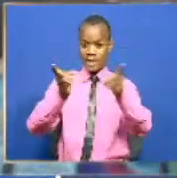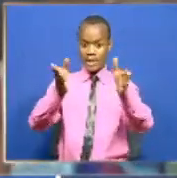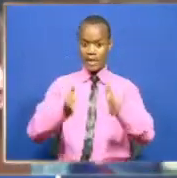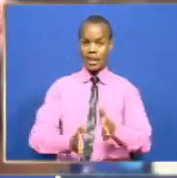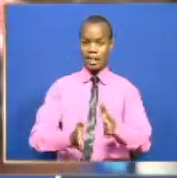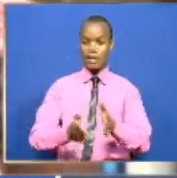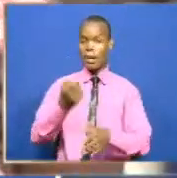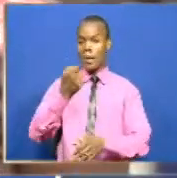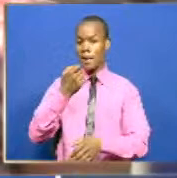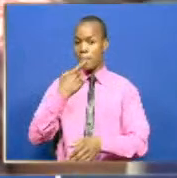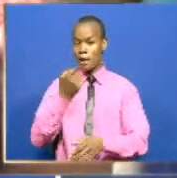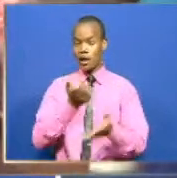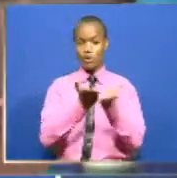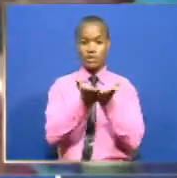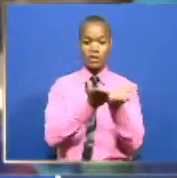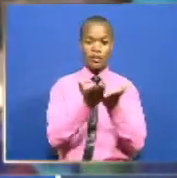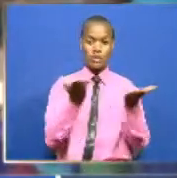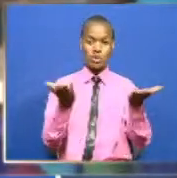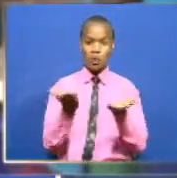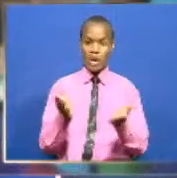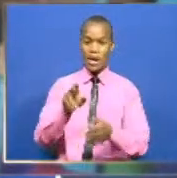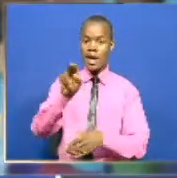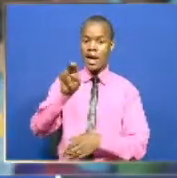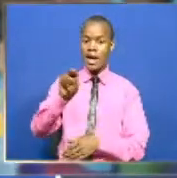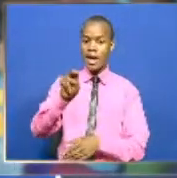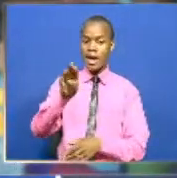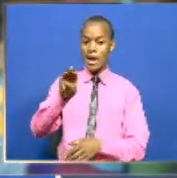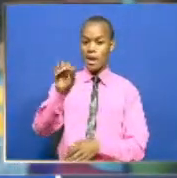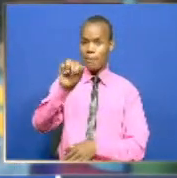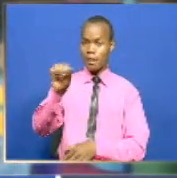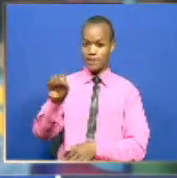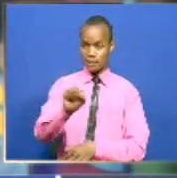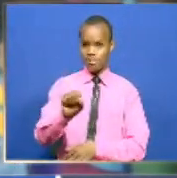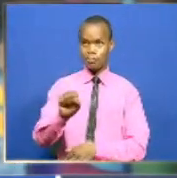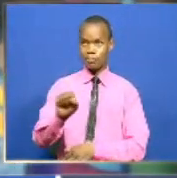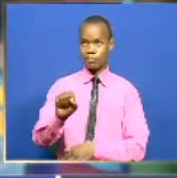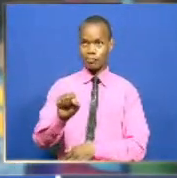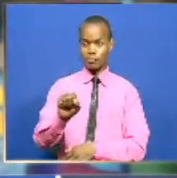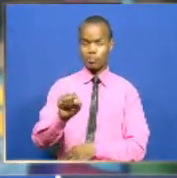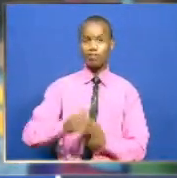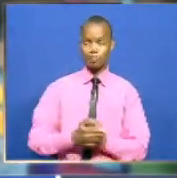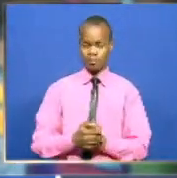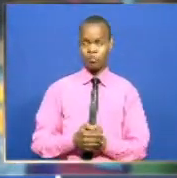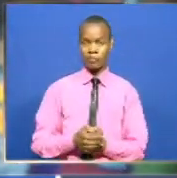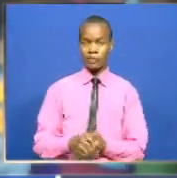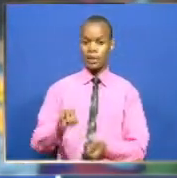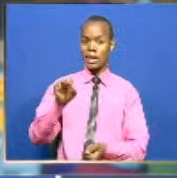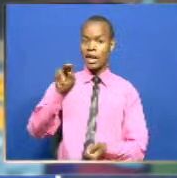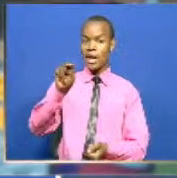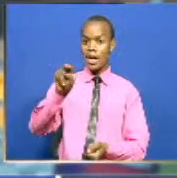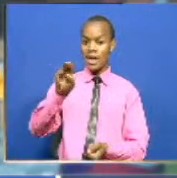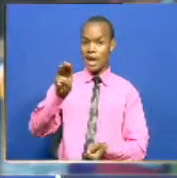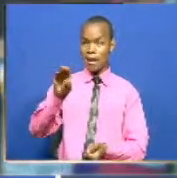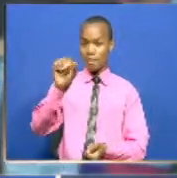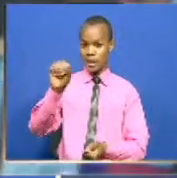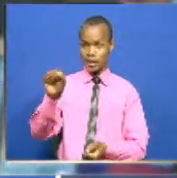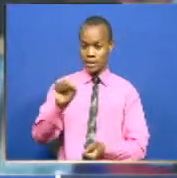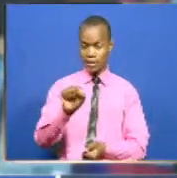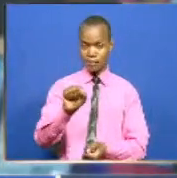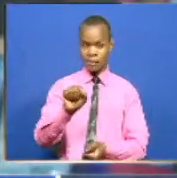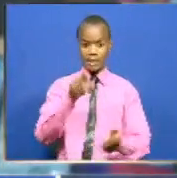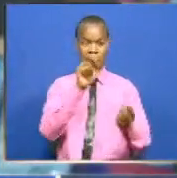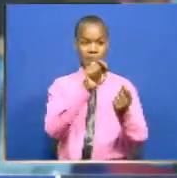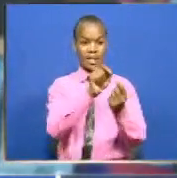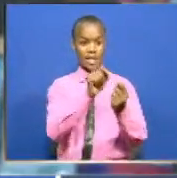at Nairobi Metropolitan Services, where the NMS is conducting mass testing